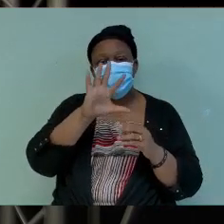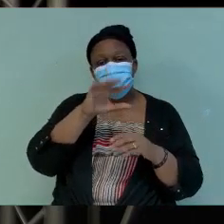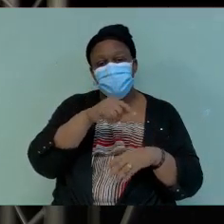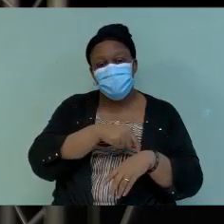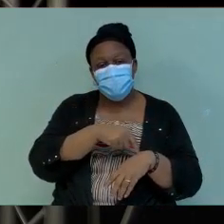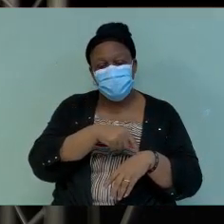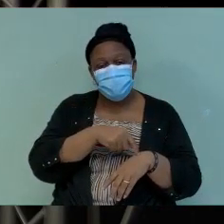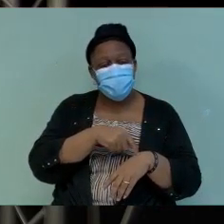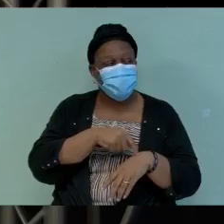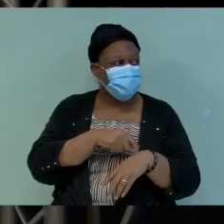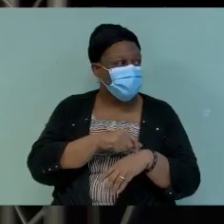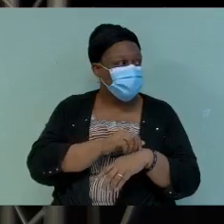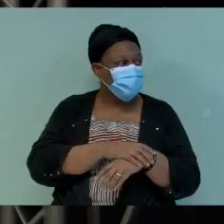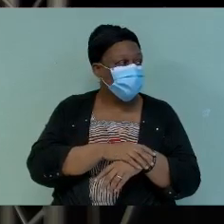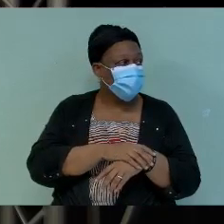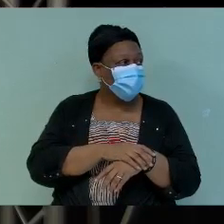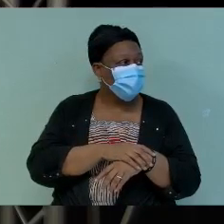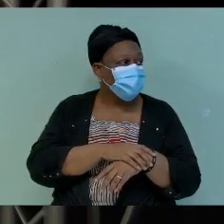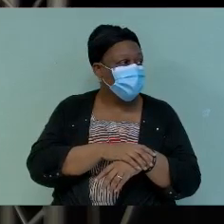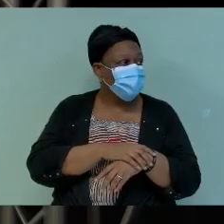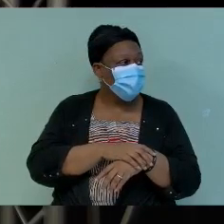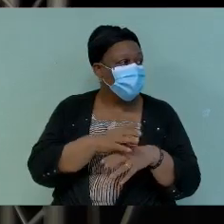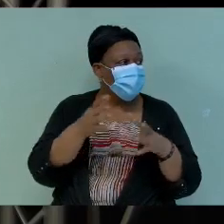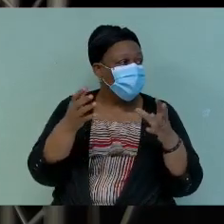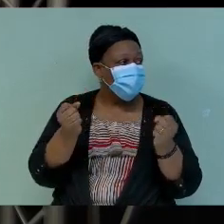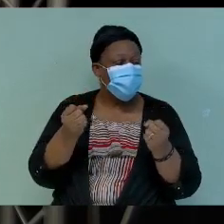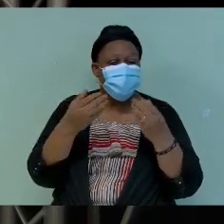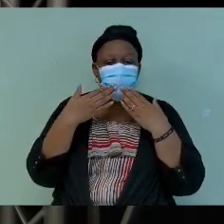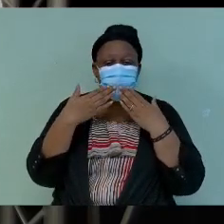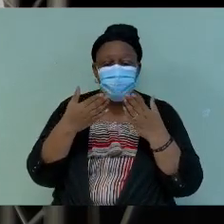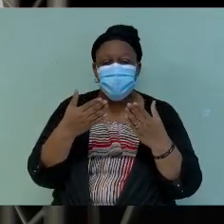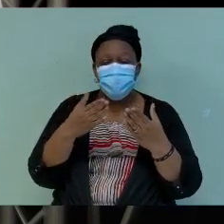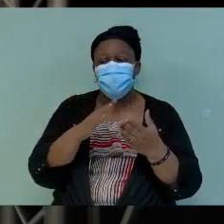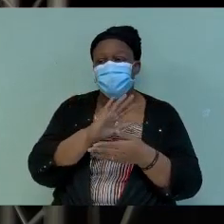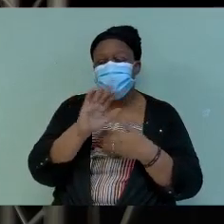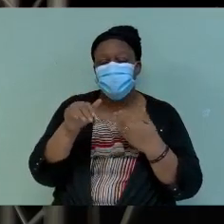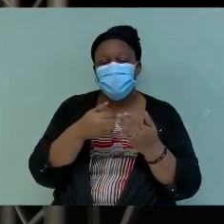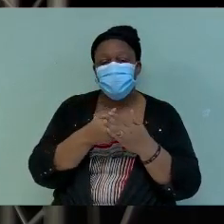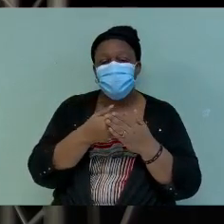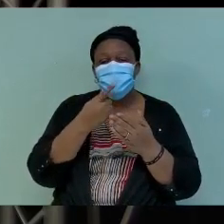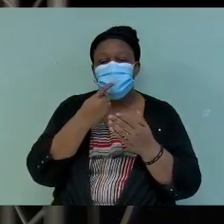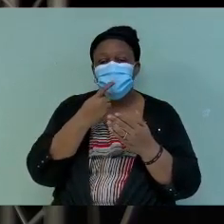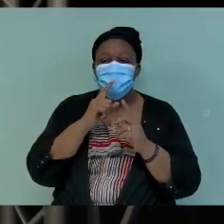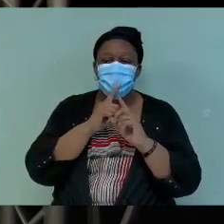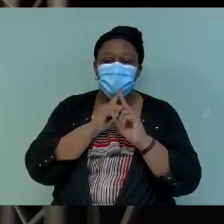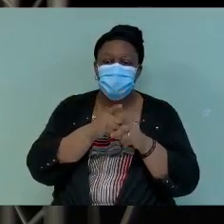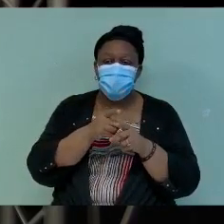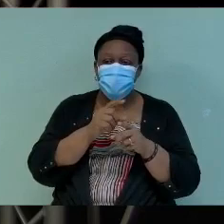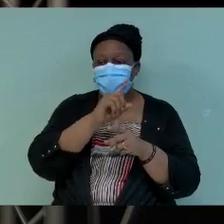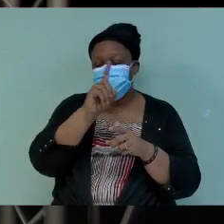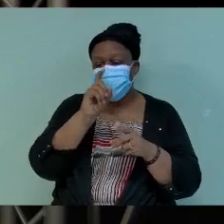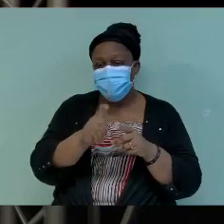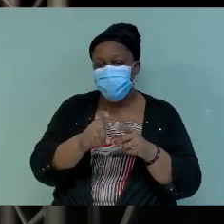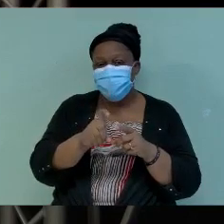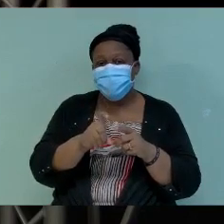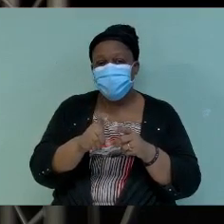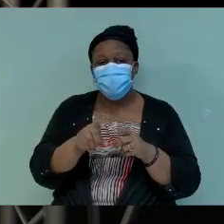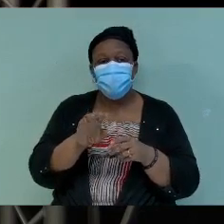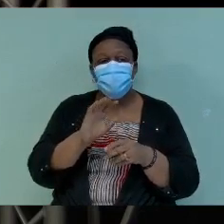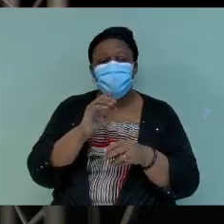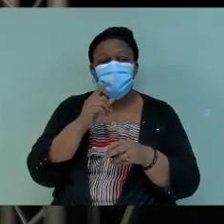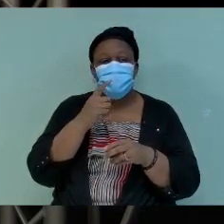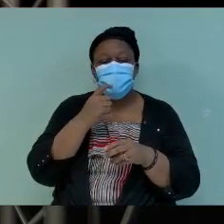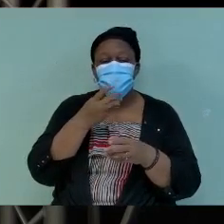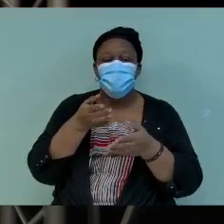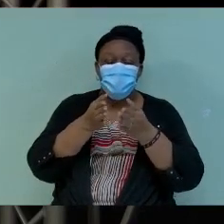5 p.m. I would like to thank all those who answered the questions, Dr. Cameron